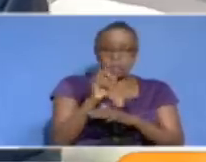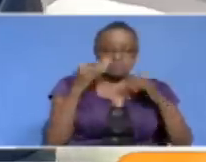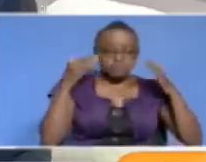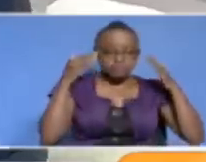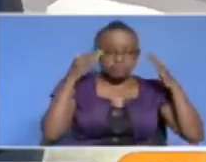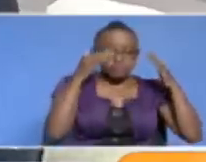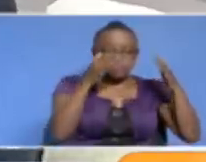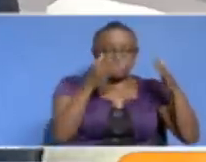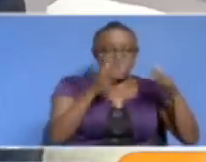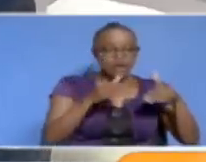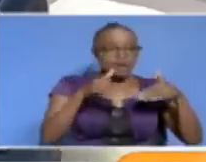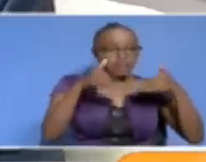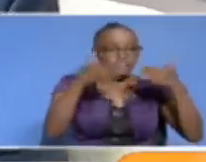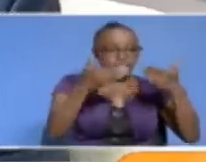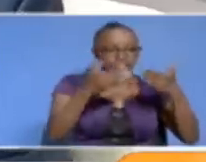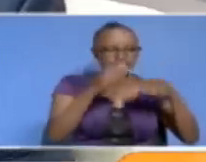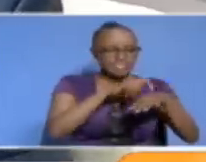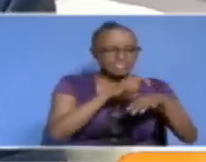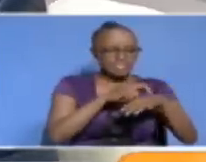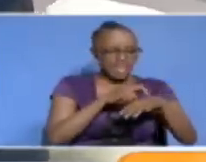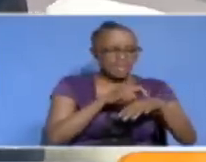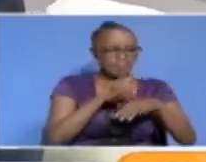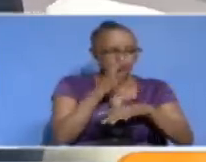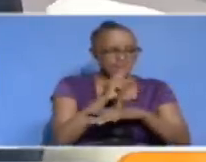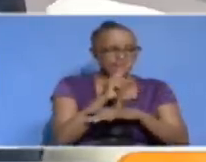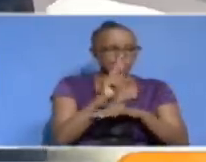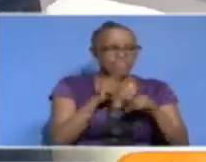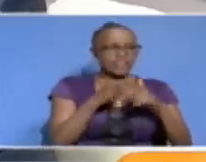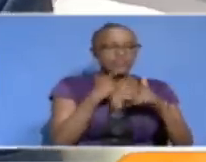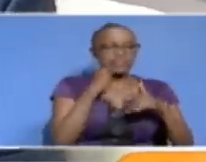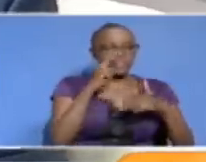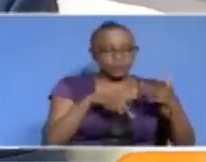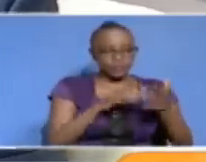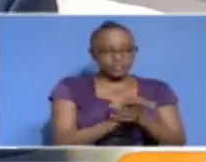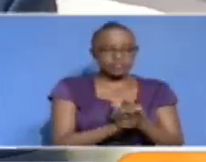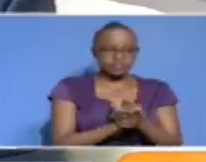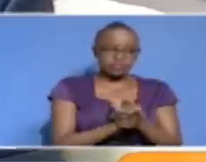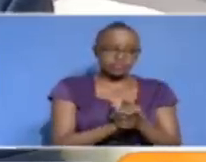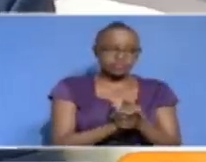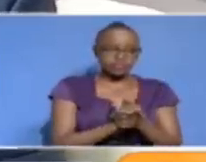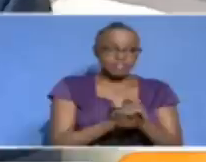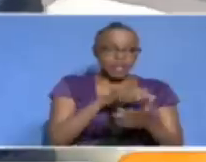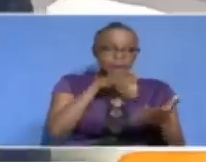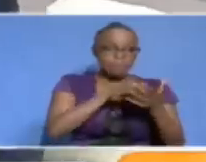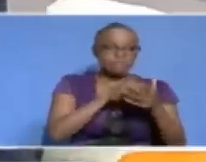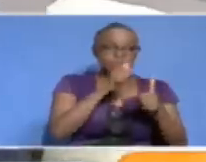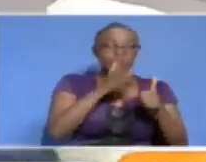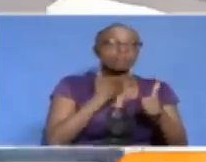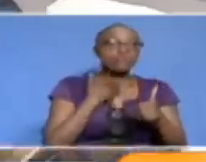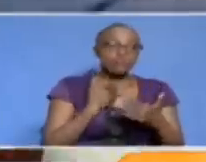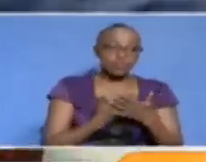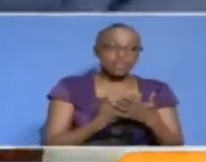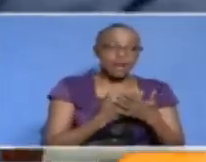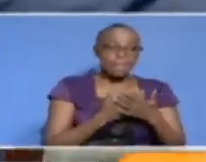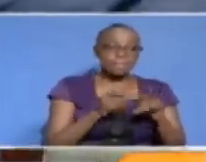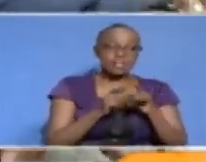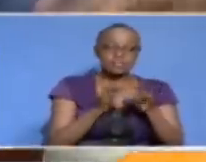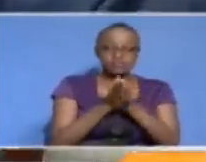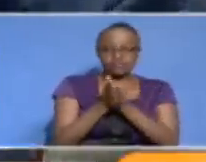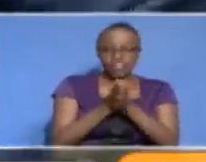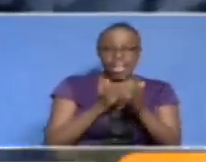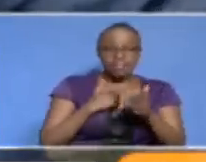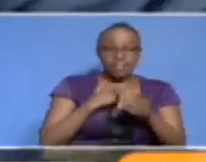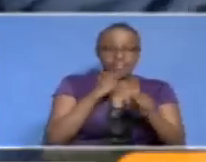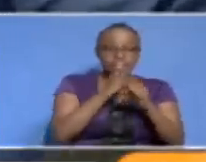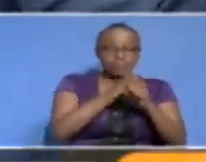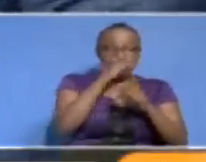on service delivery. Then when the right time comes, I'll tell you which position I want. But you have higher ambitions, right? If I'll do